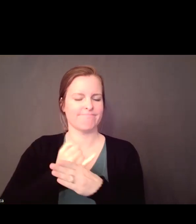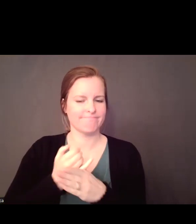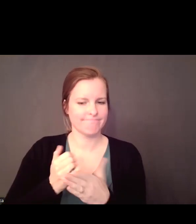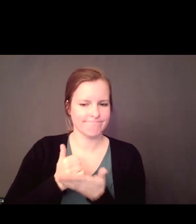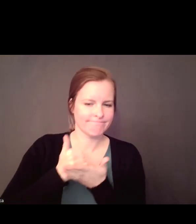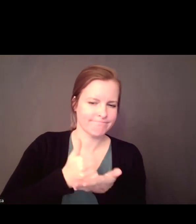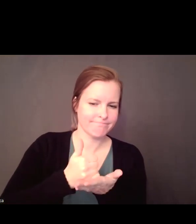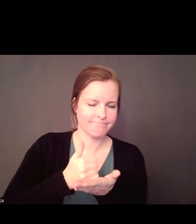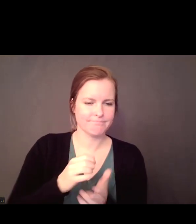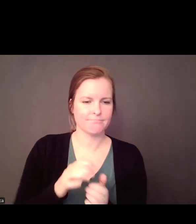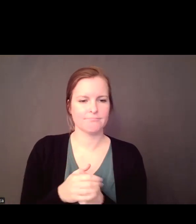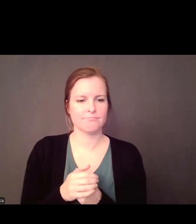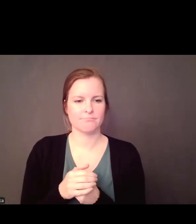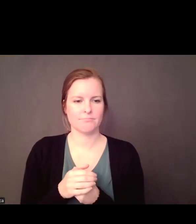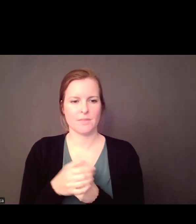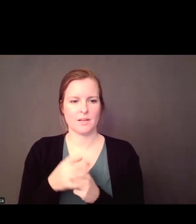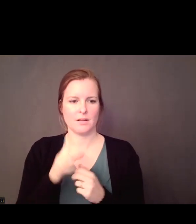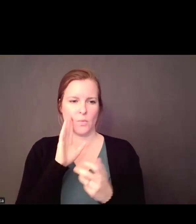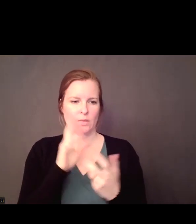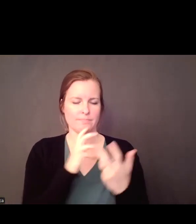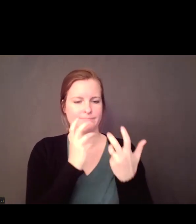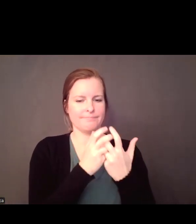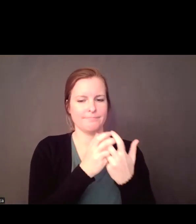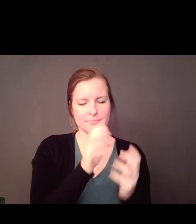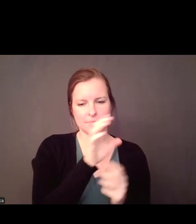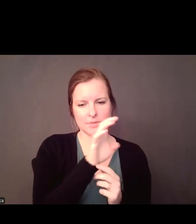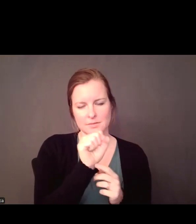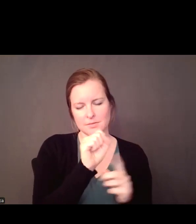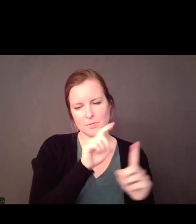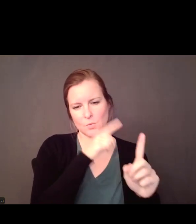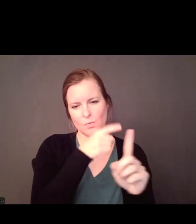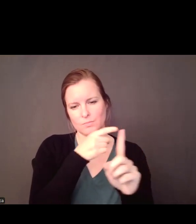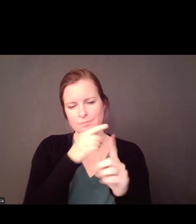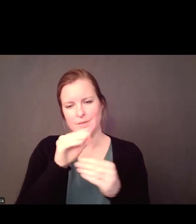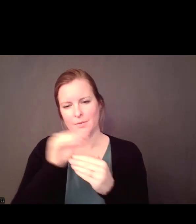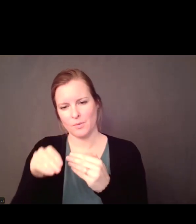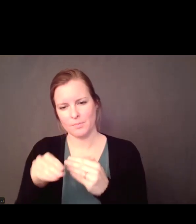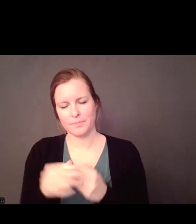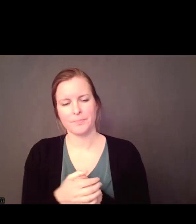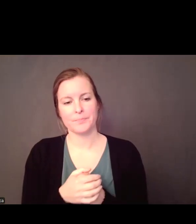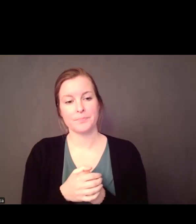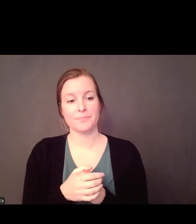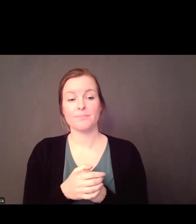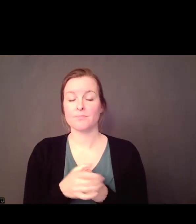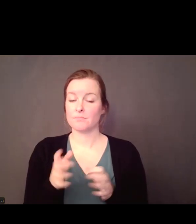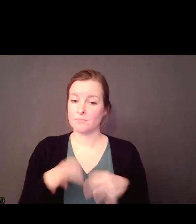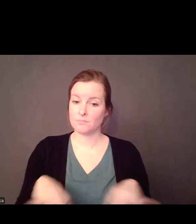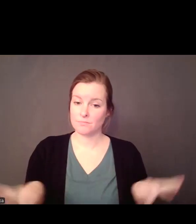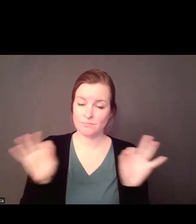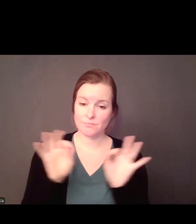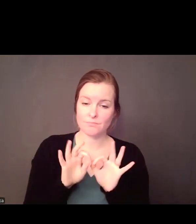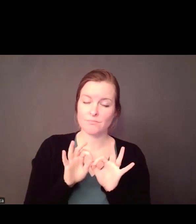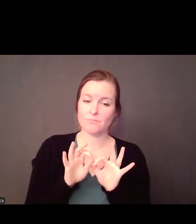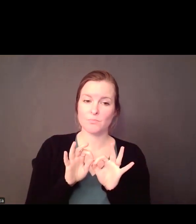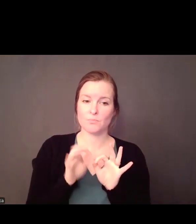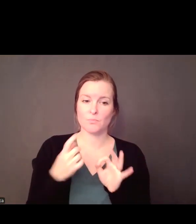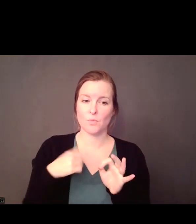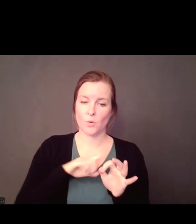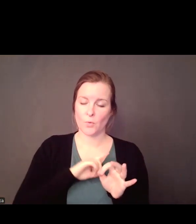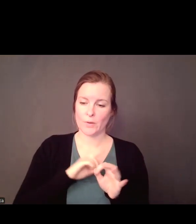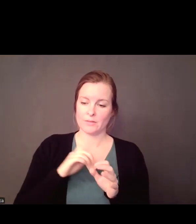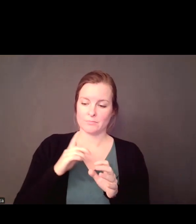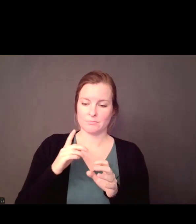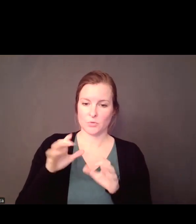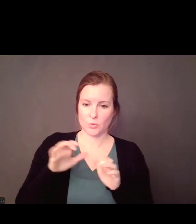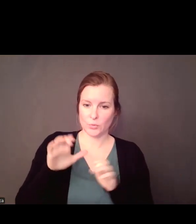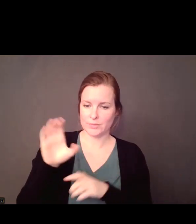and intended outcomes that we have for the individual. It's really important that when we're doing CSS, that there's regular communication with the